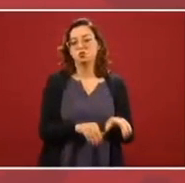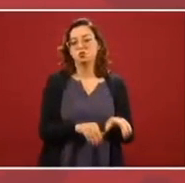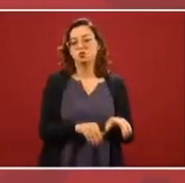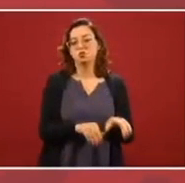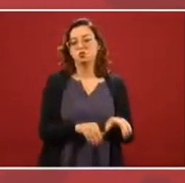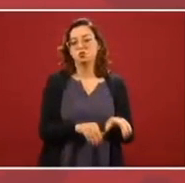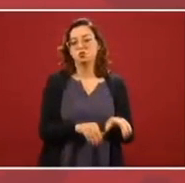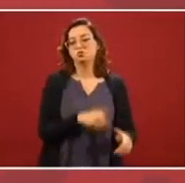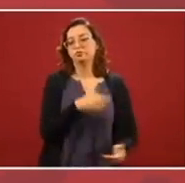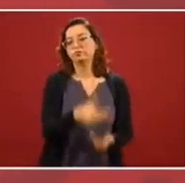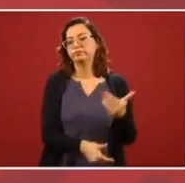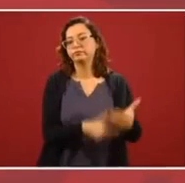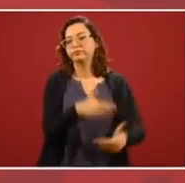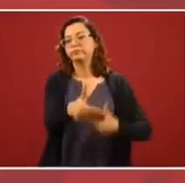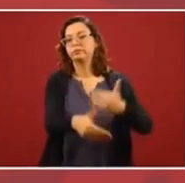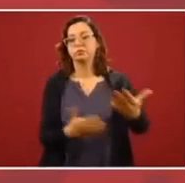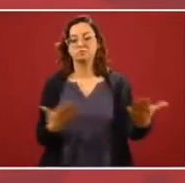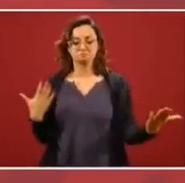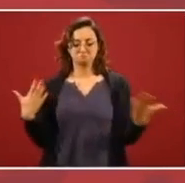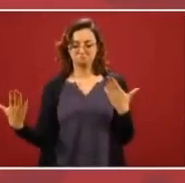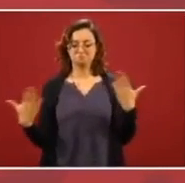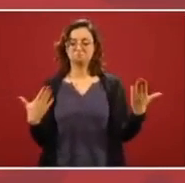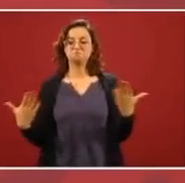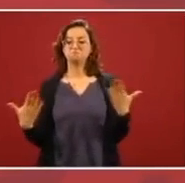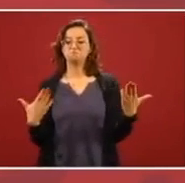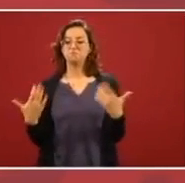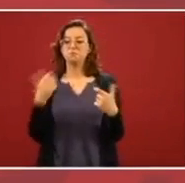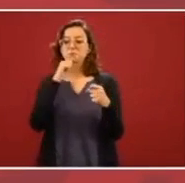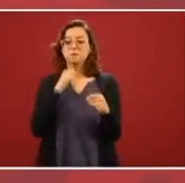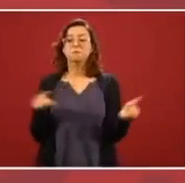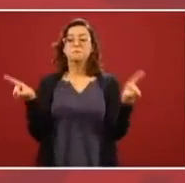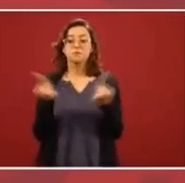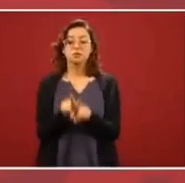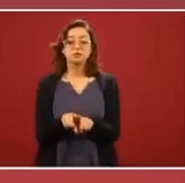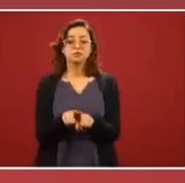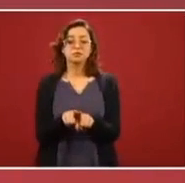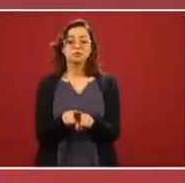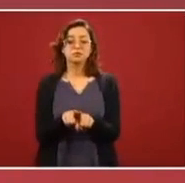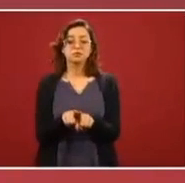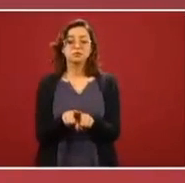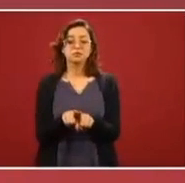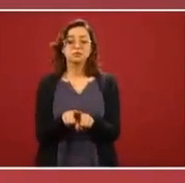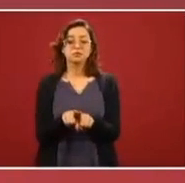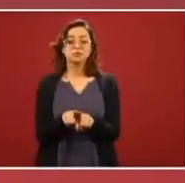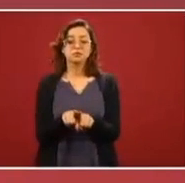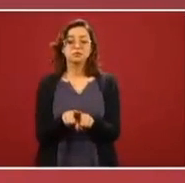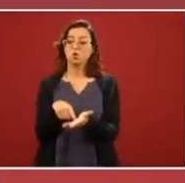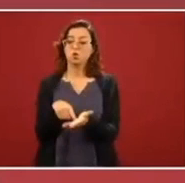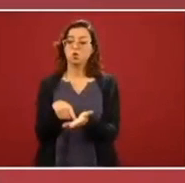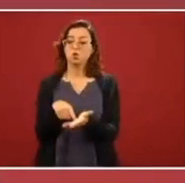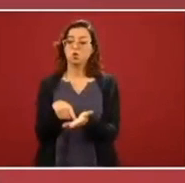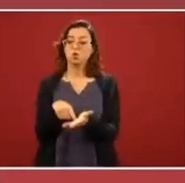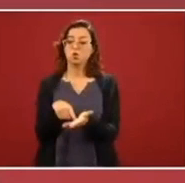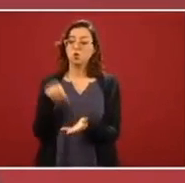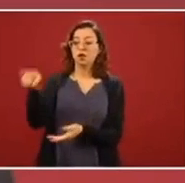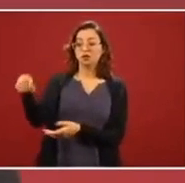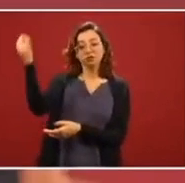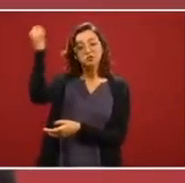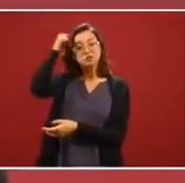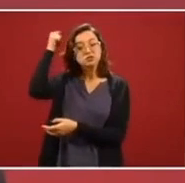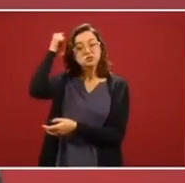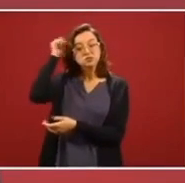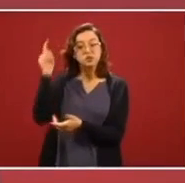what will be done con ese sitio with that site, que ya